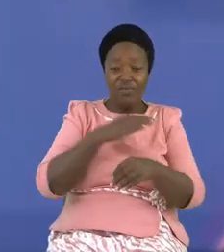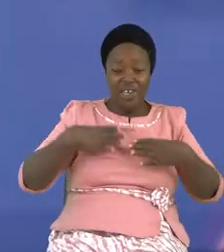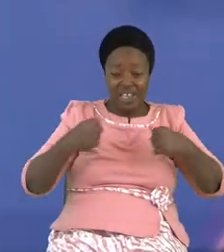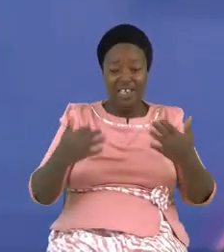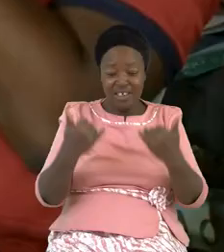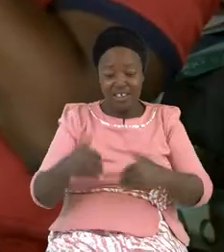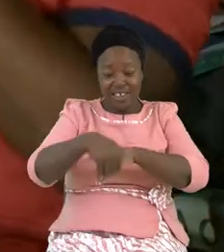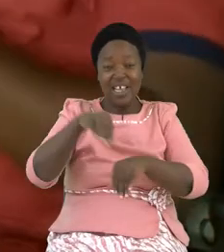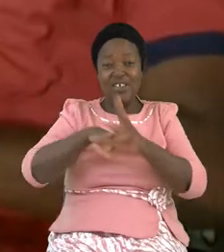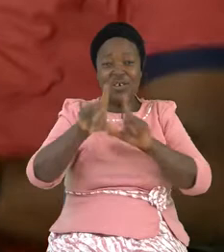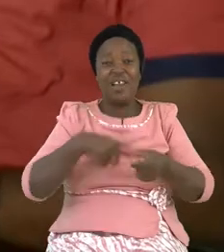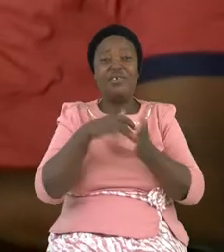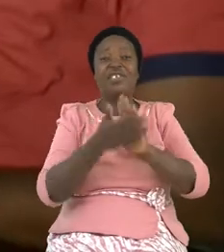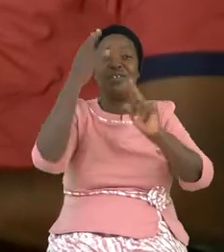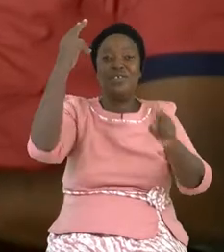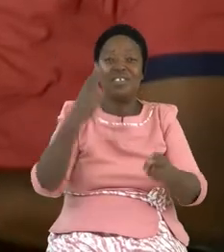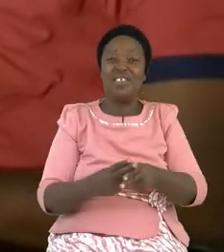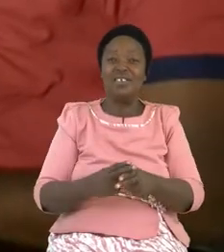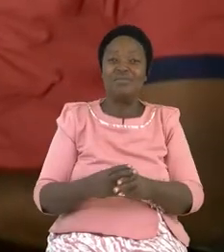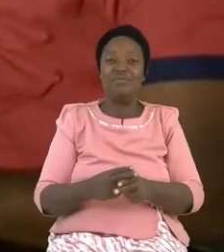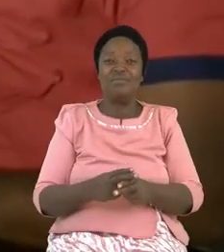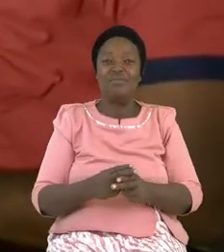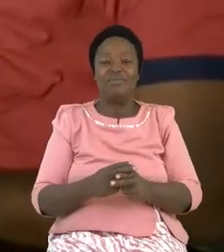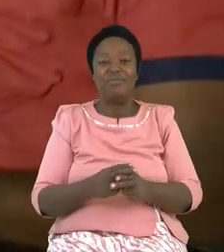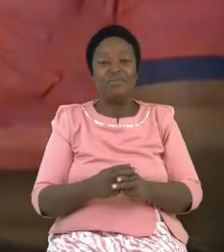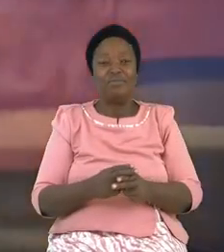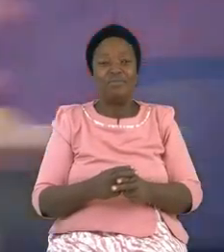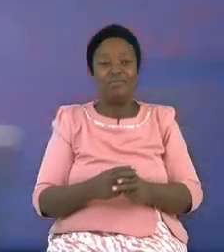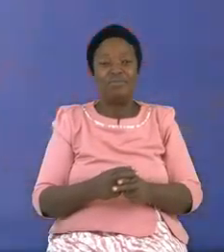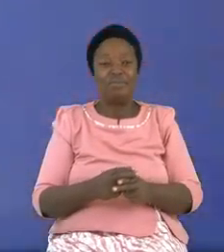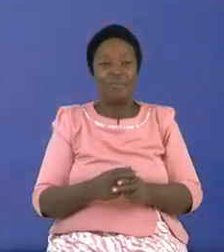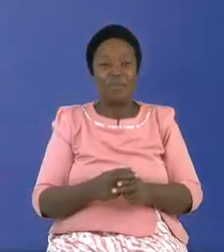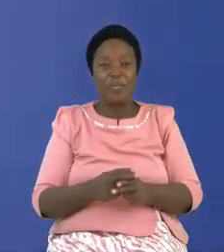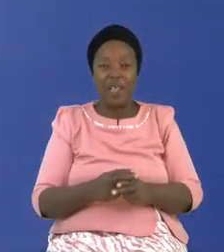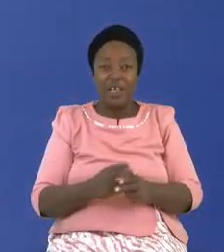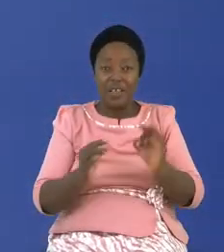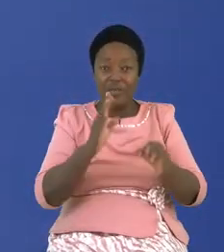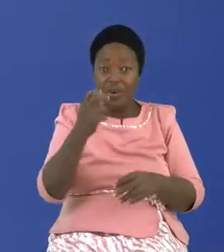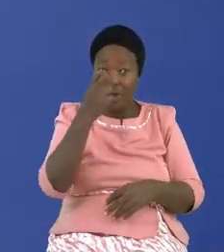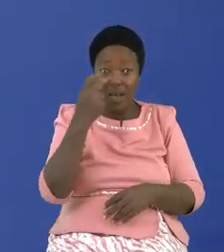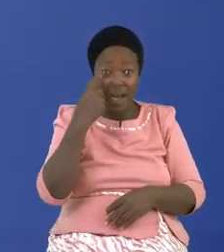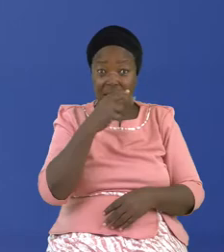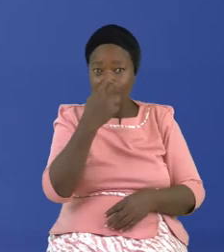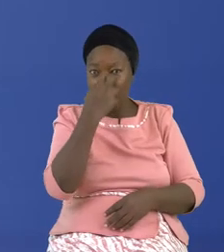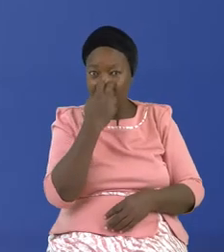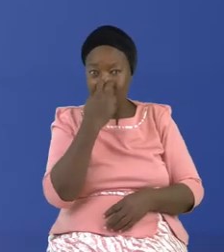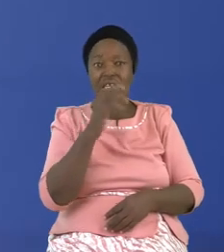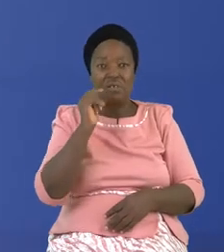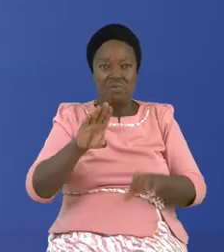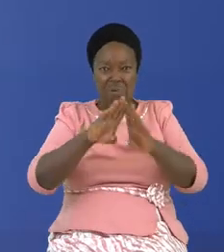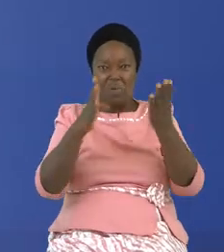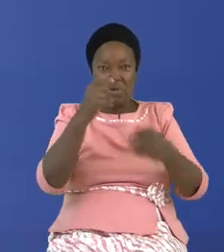life in Jesus' name. If your eyes are blind, it will open your